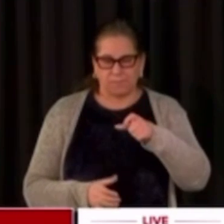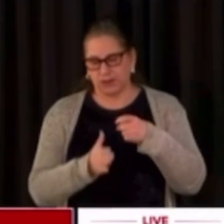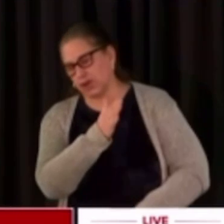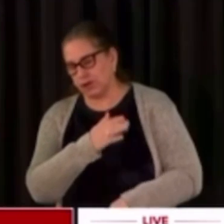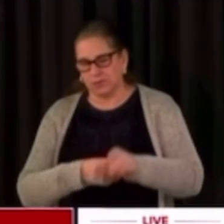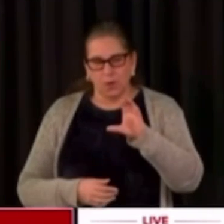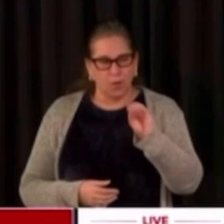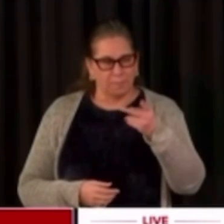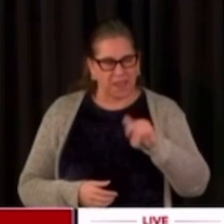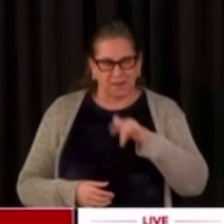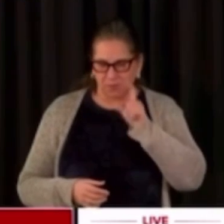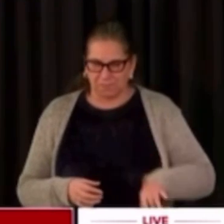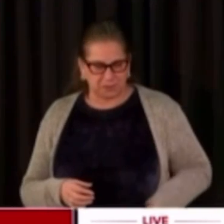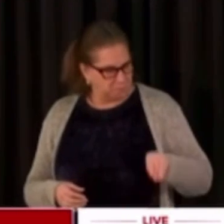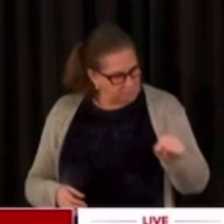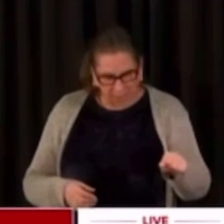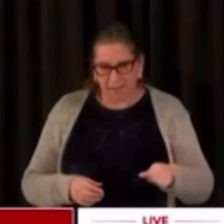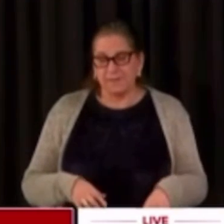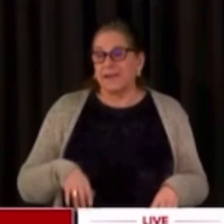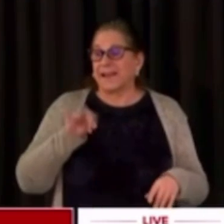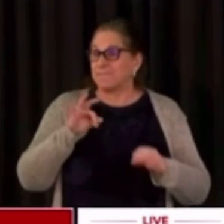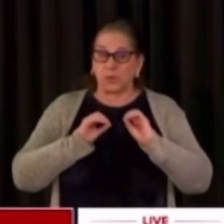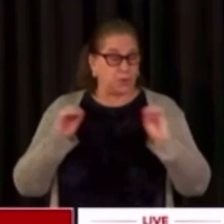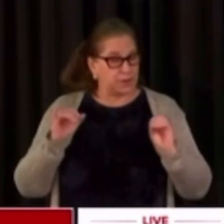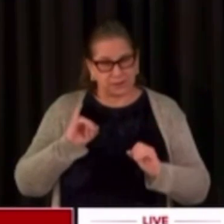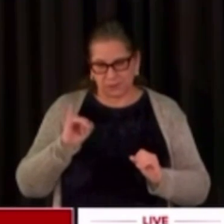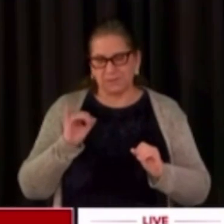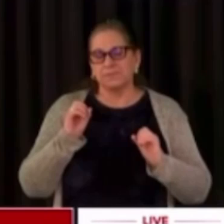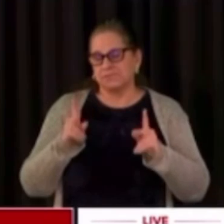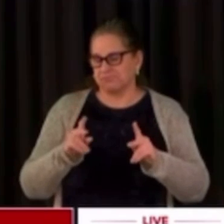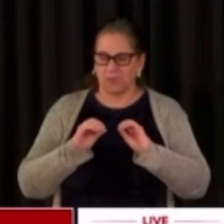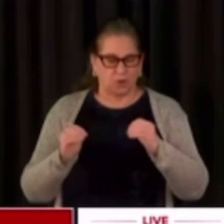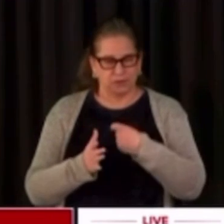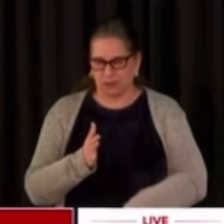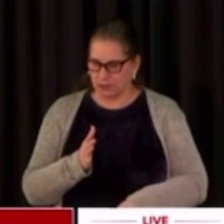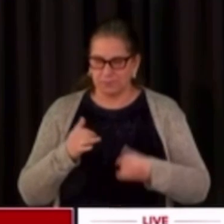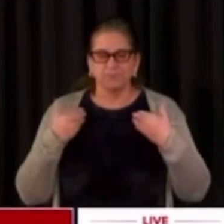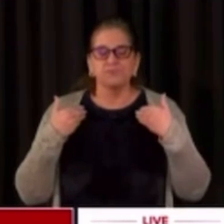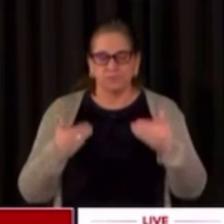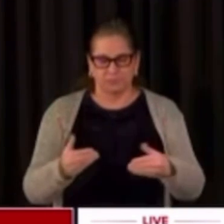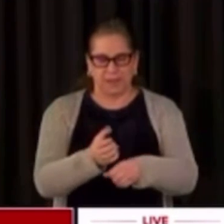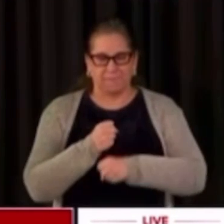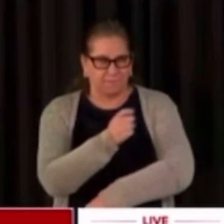copay. Those without insurance will not be charged or turned away.